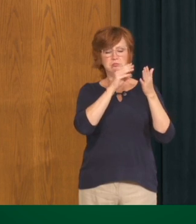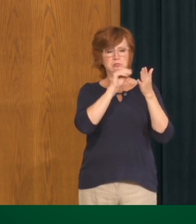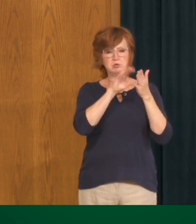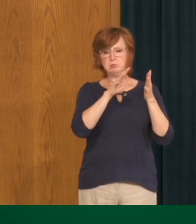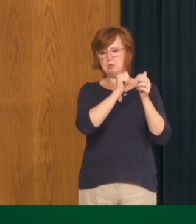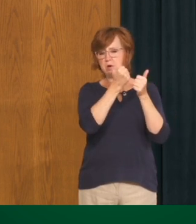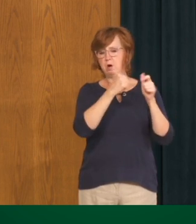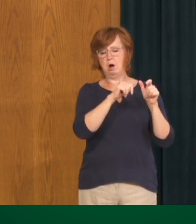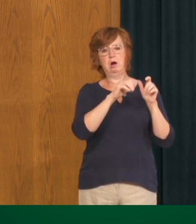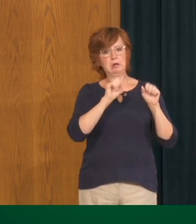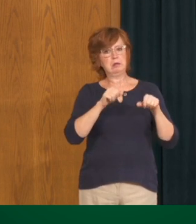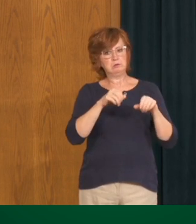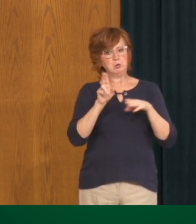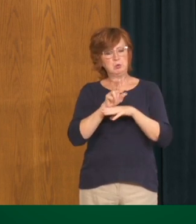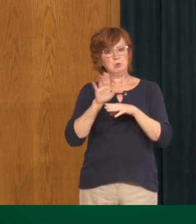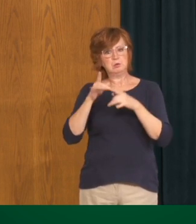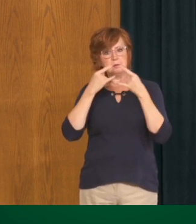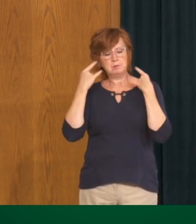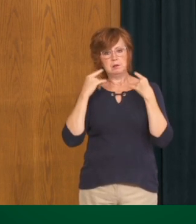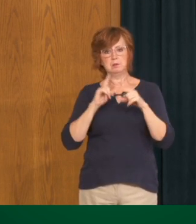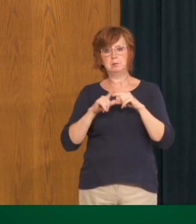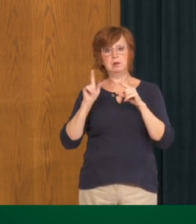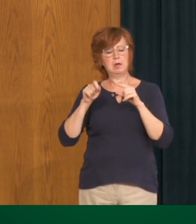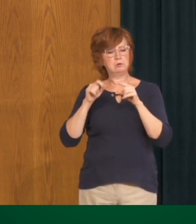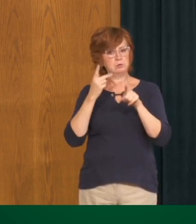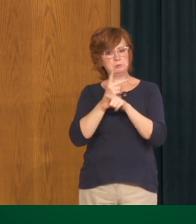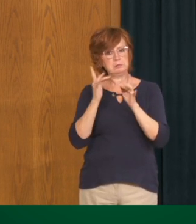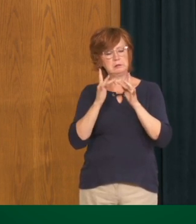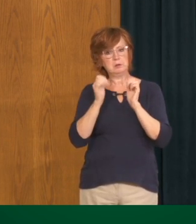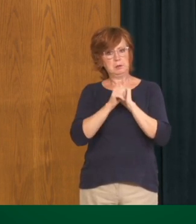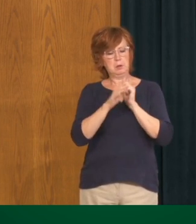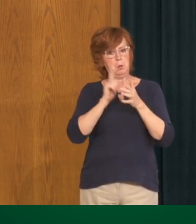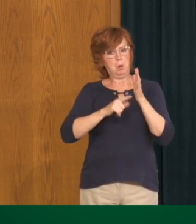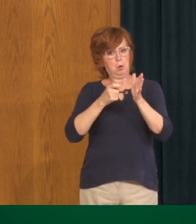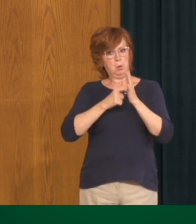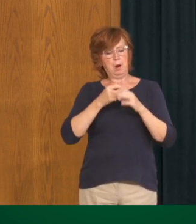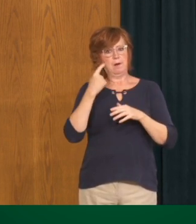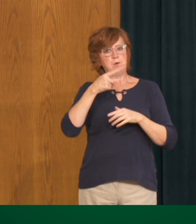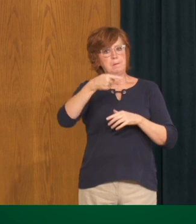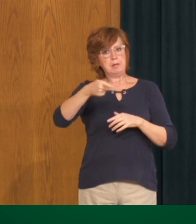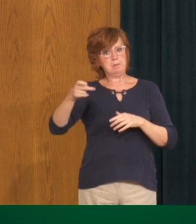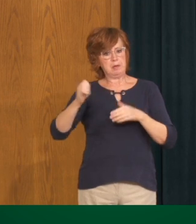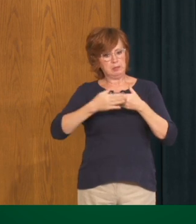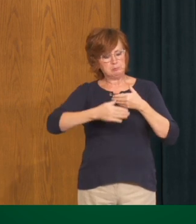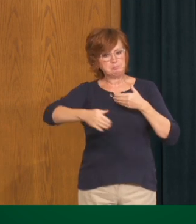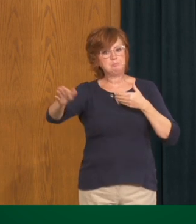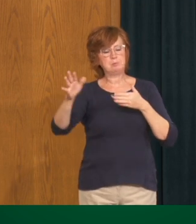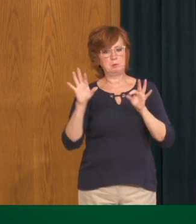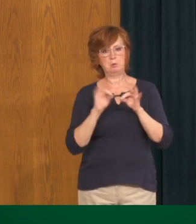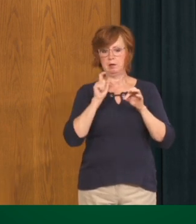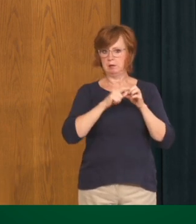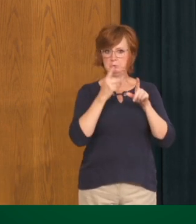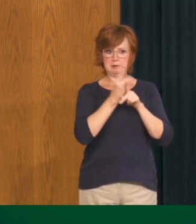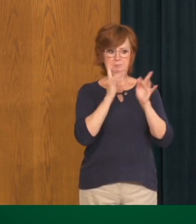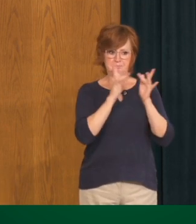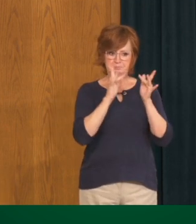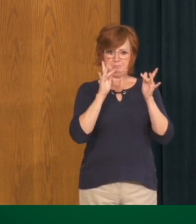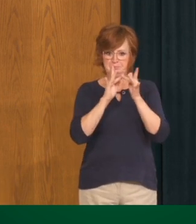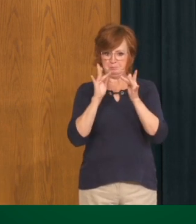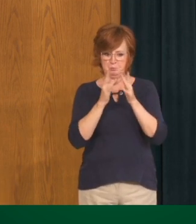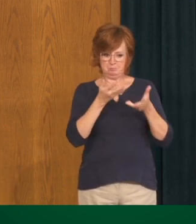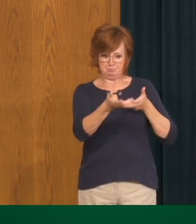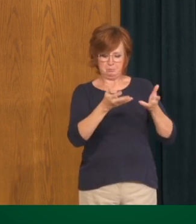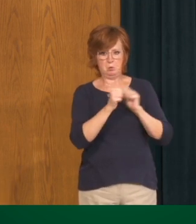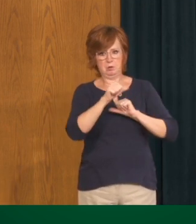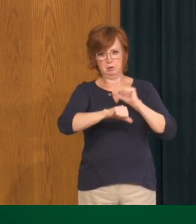school divisions with regard to their PPE requirements. As I mentioned earlier, our schools are diverse, and we will continue